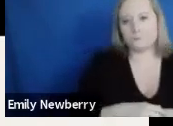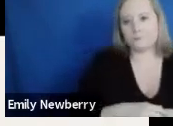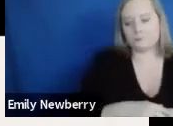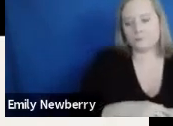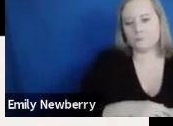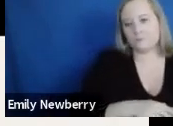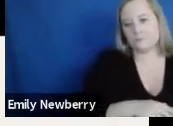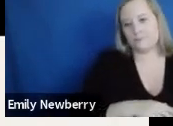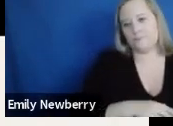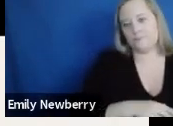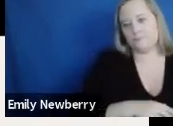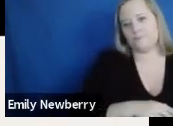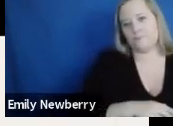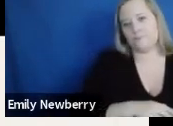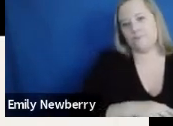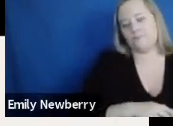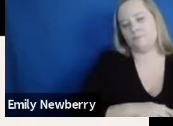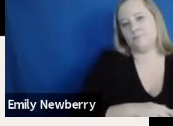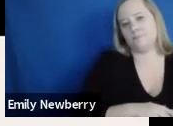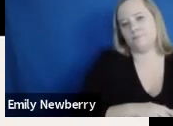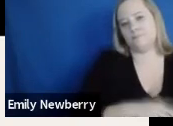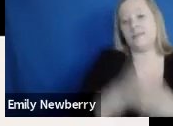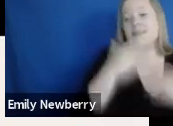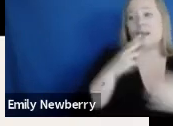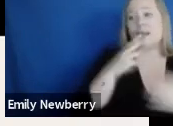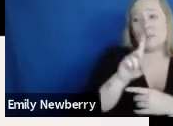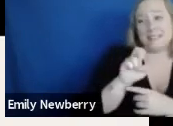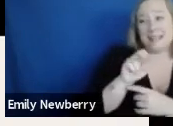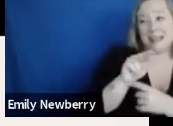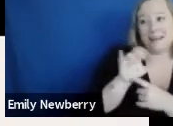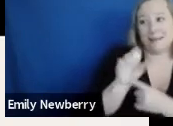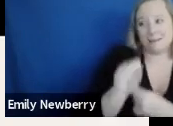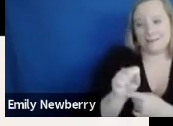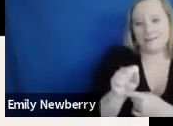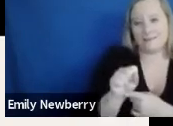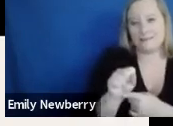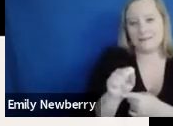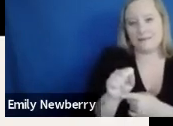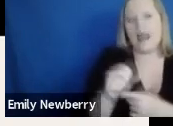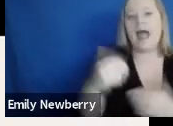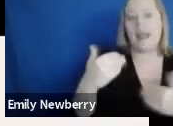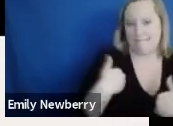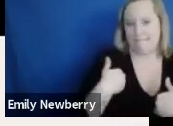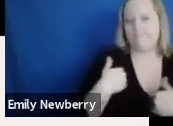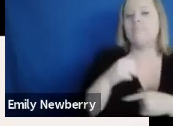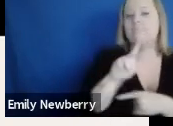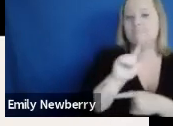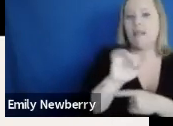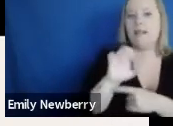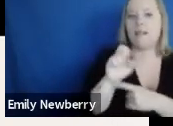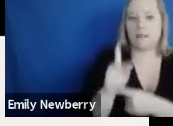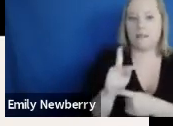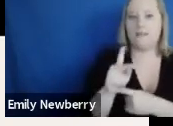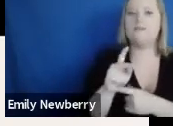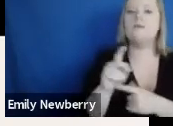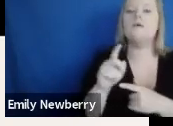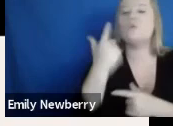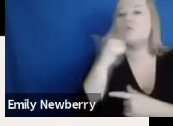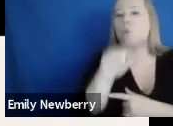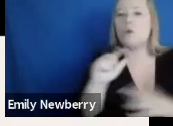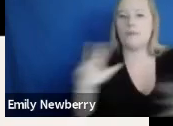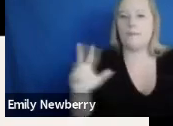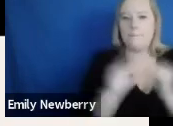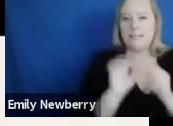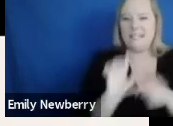Okay, thank you, Dennis. And yes, I have the link to the Animas River Community Forum